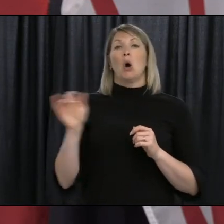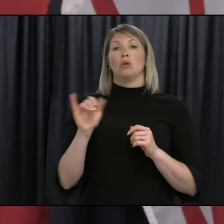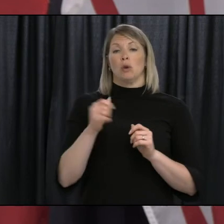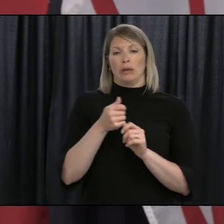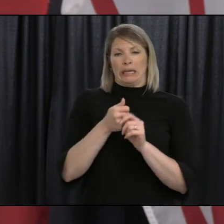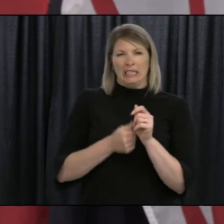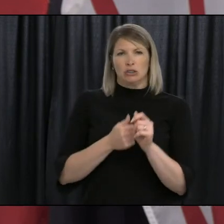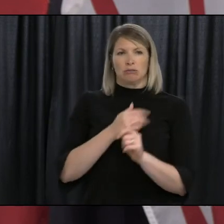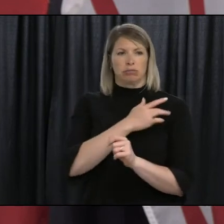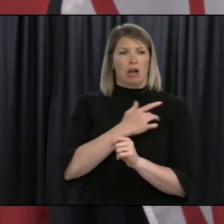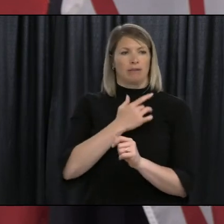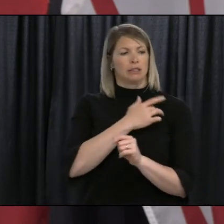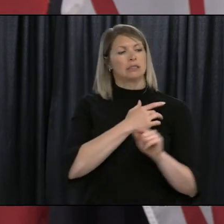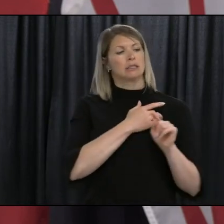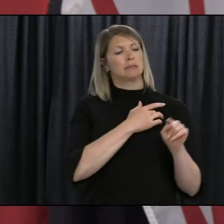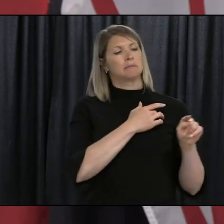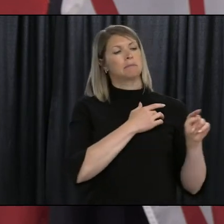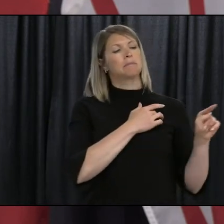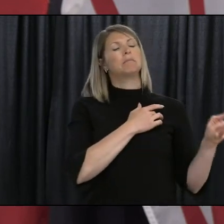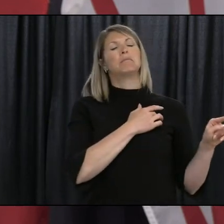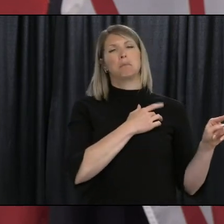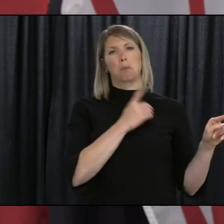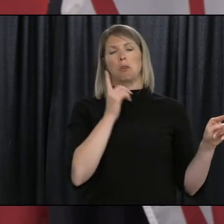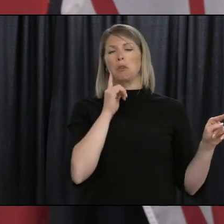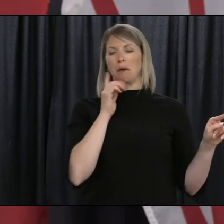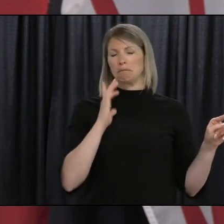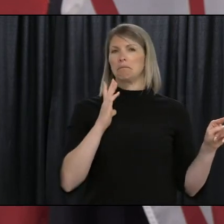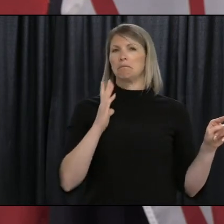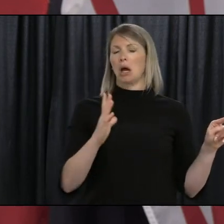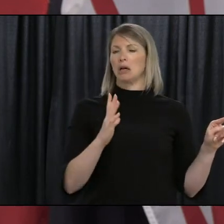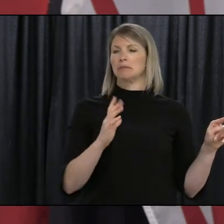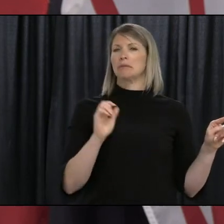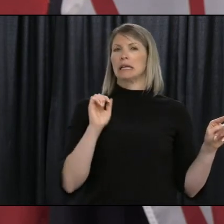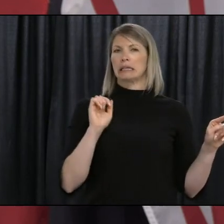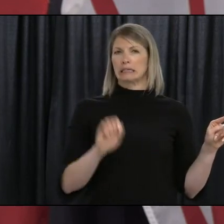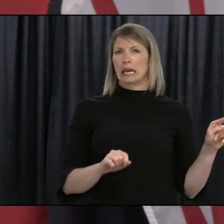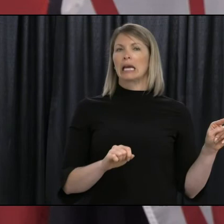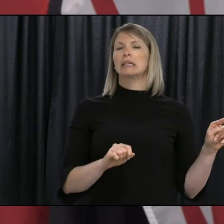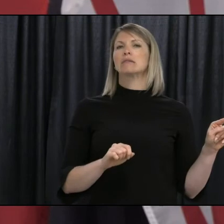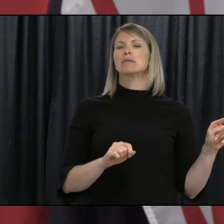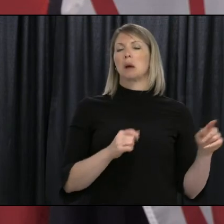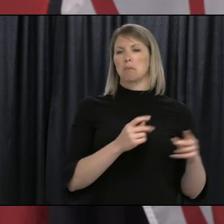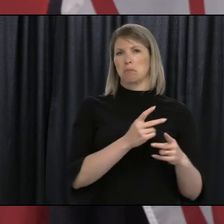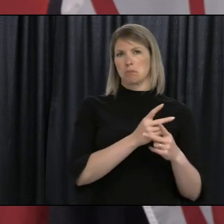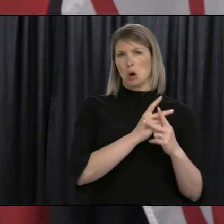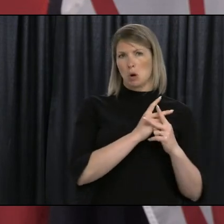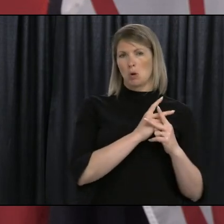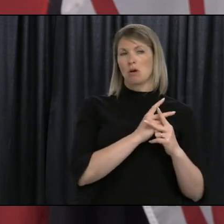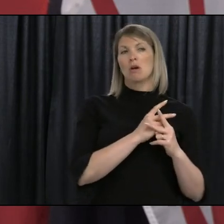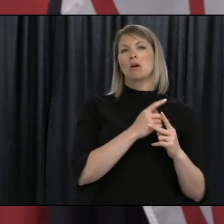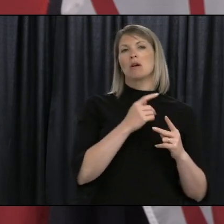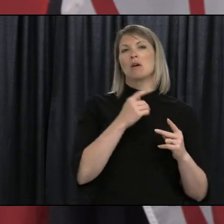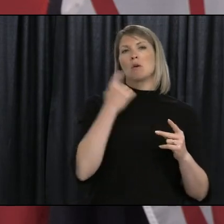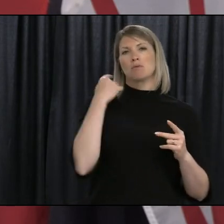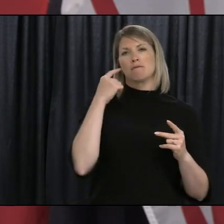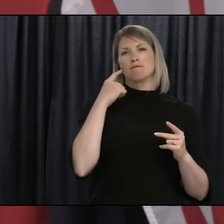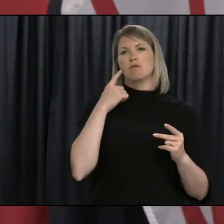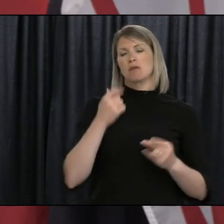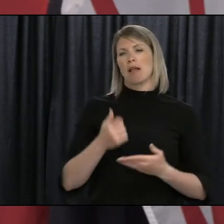think, felt the more positive effect of being able to go to market and meet their requirements.